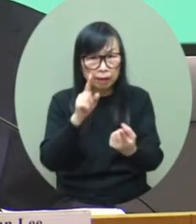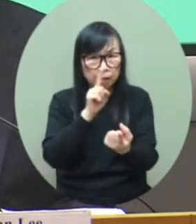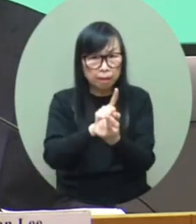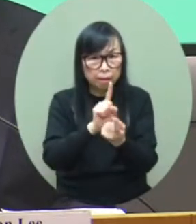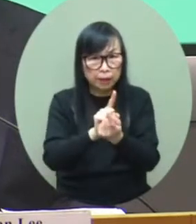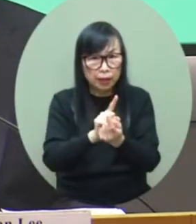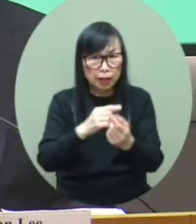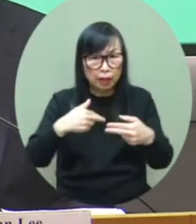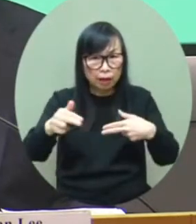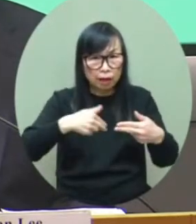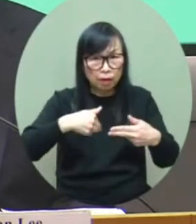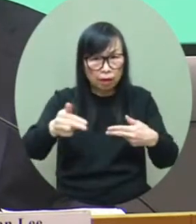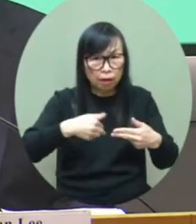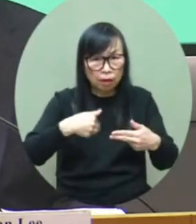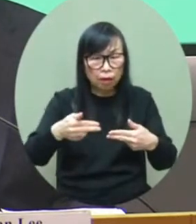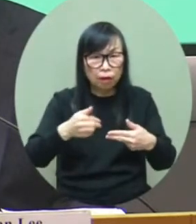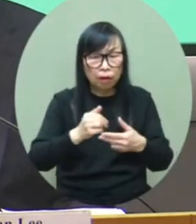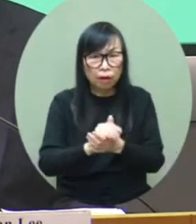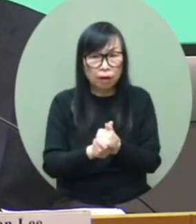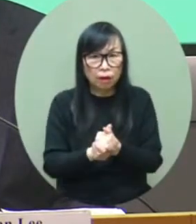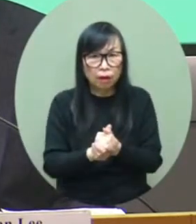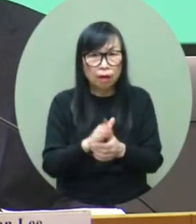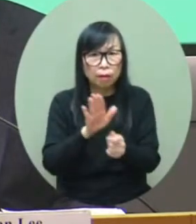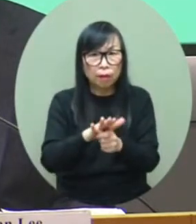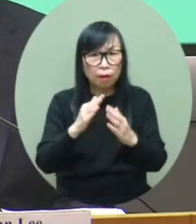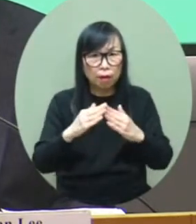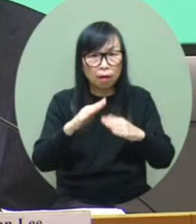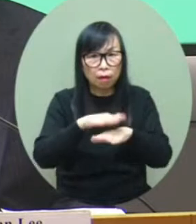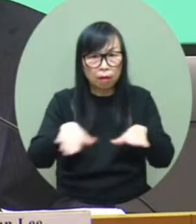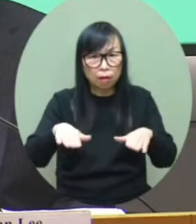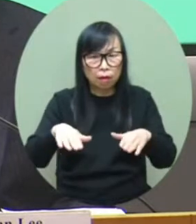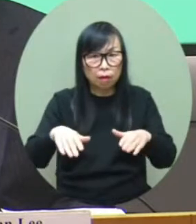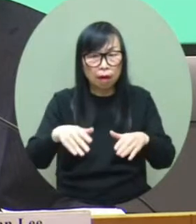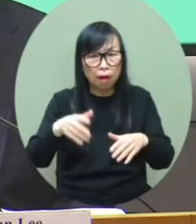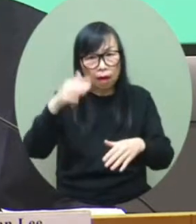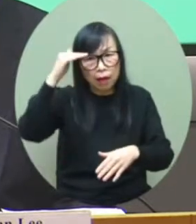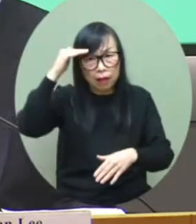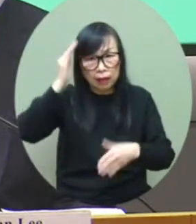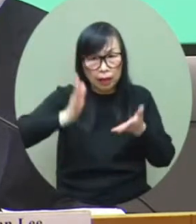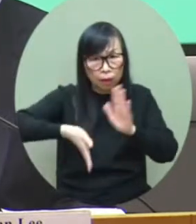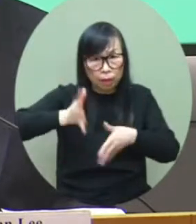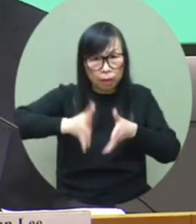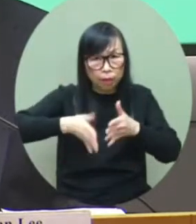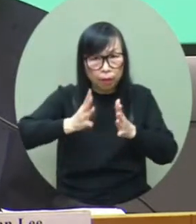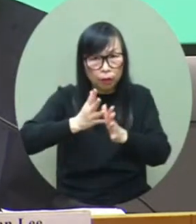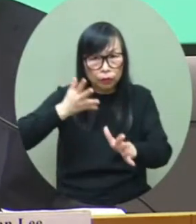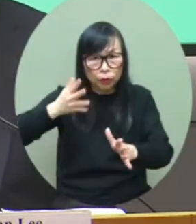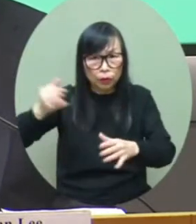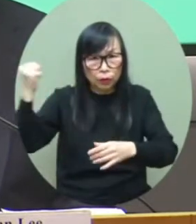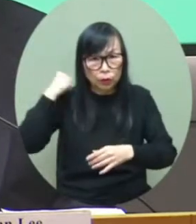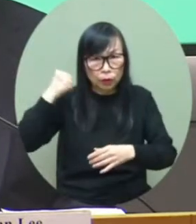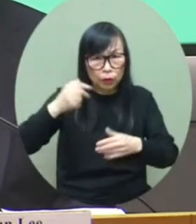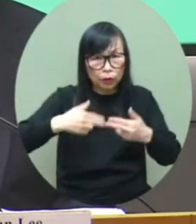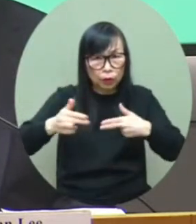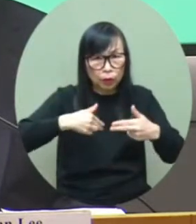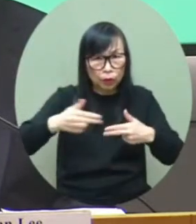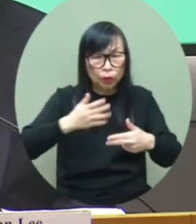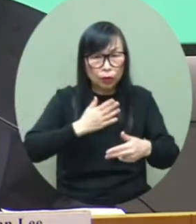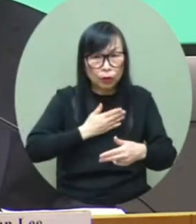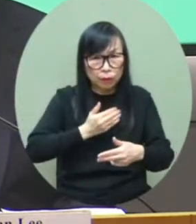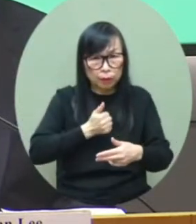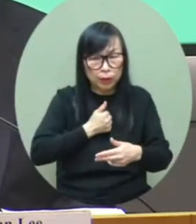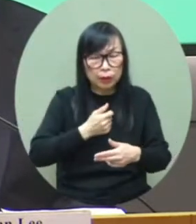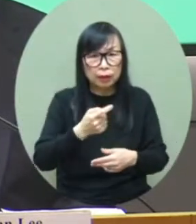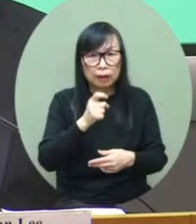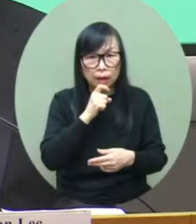results. Now, the SAR government and general public have been longing for full resumption of travel,